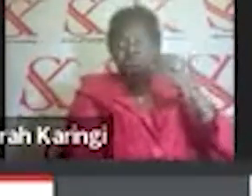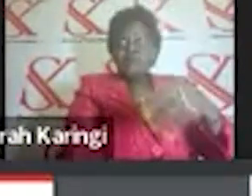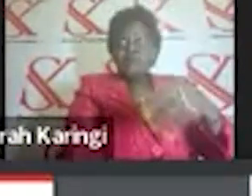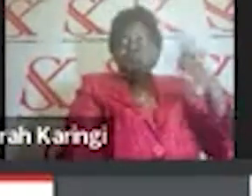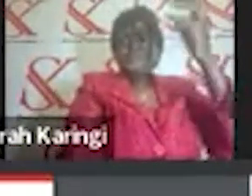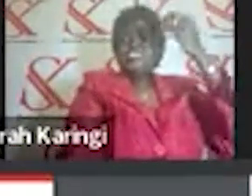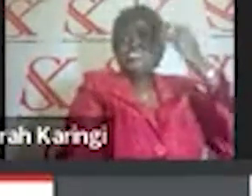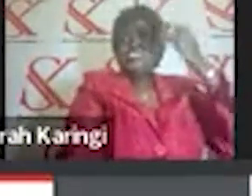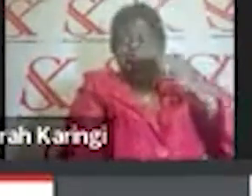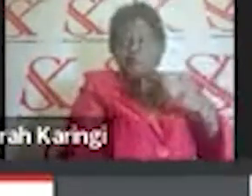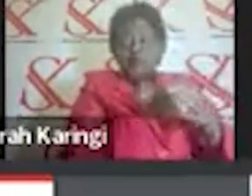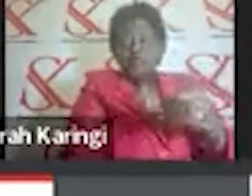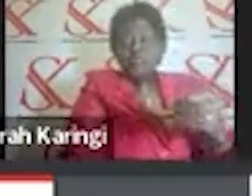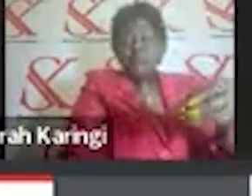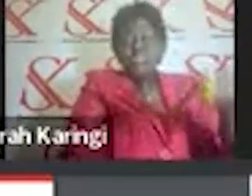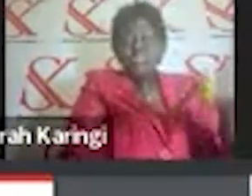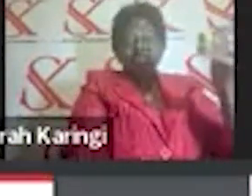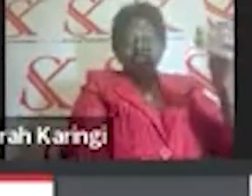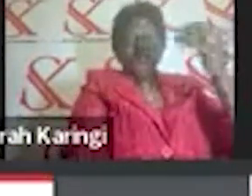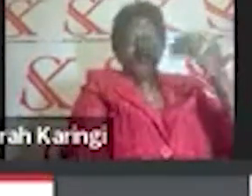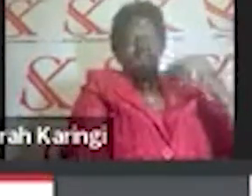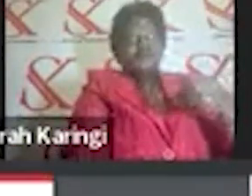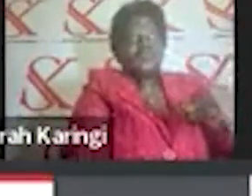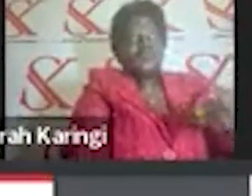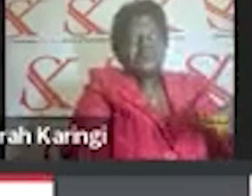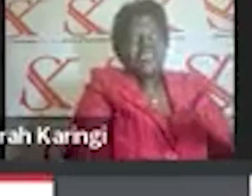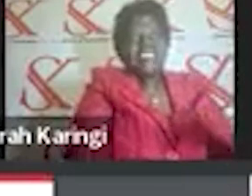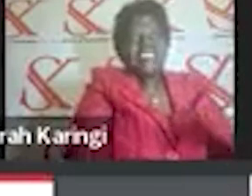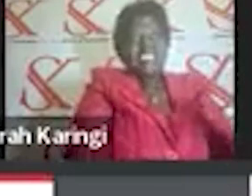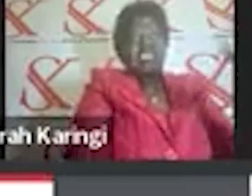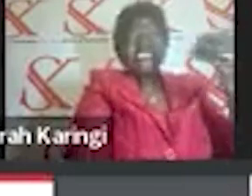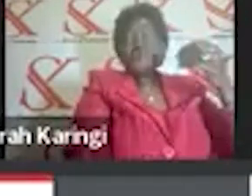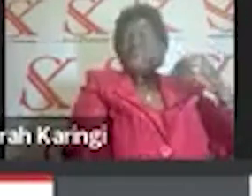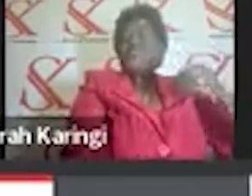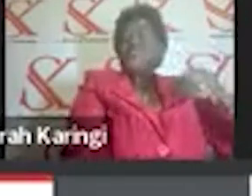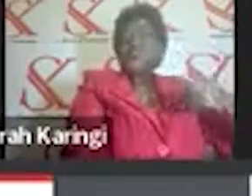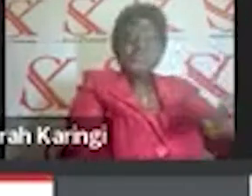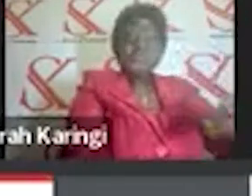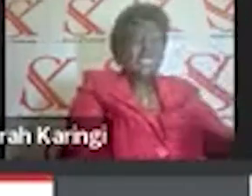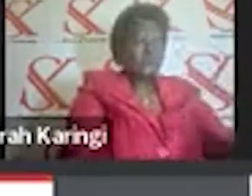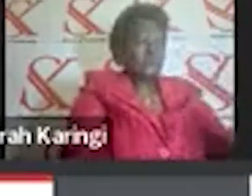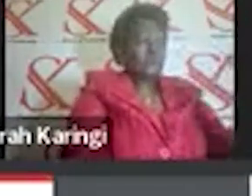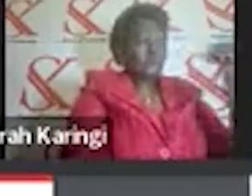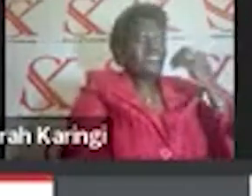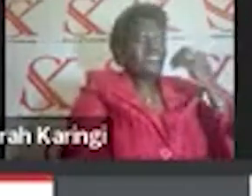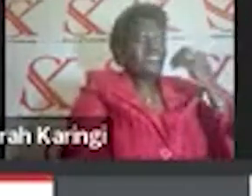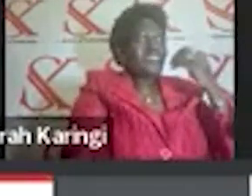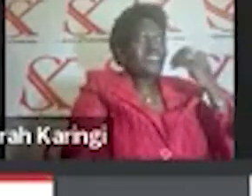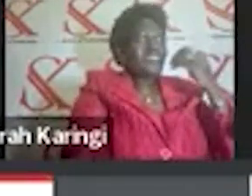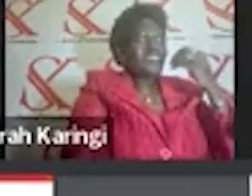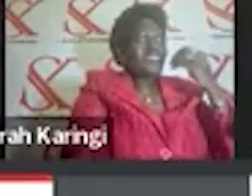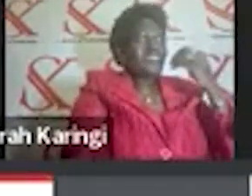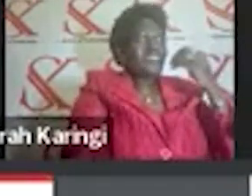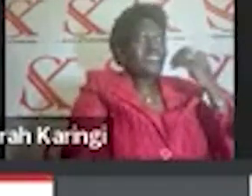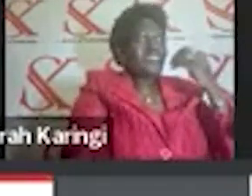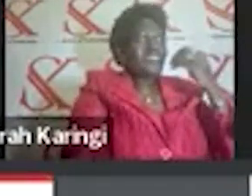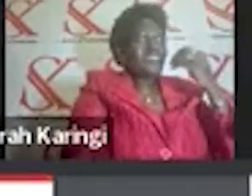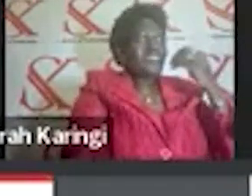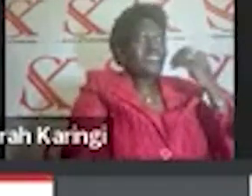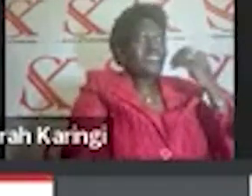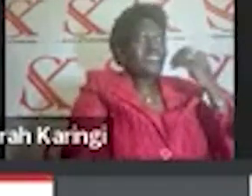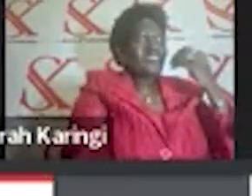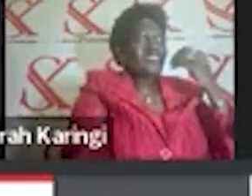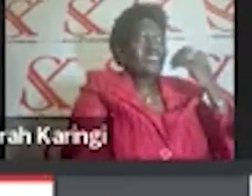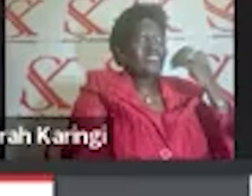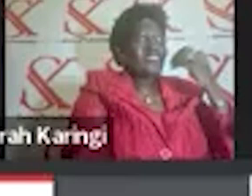fear. But you see, there were people who worked with me. One of them was my manager, and she worked with me and told me, you know what, ma'am, we can work